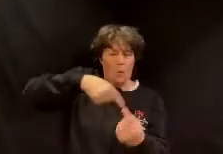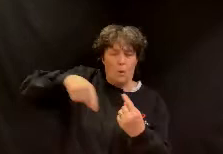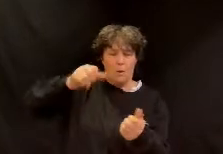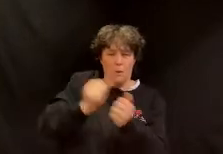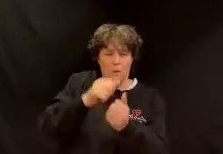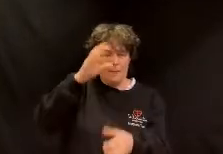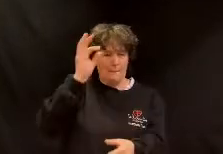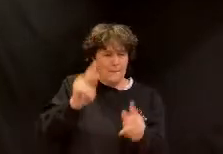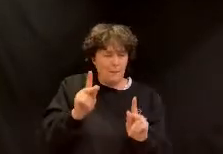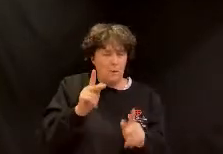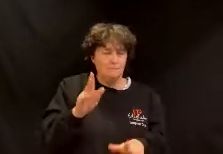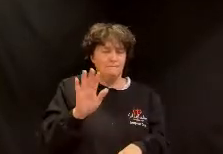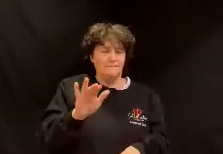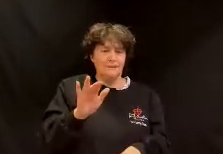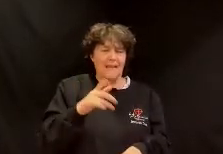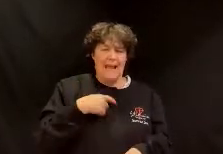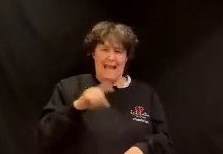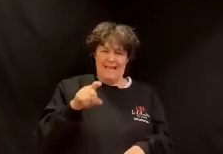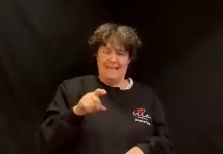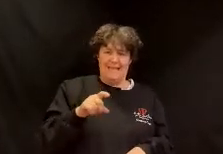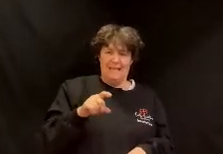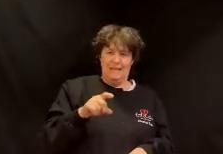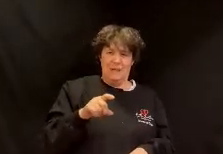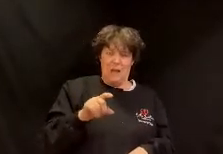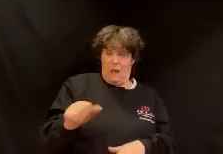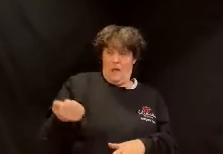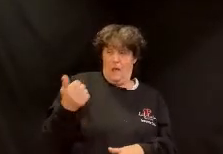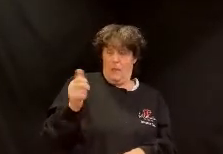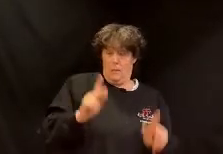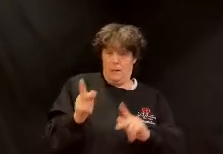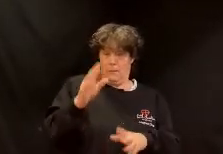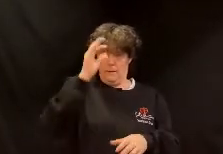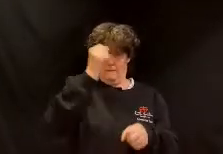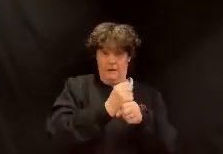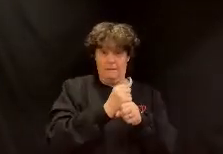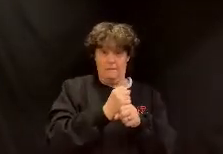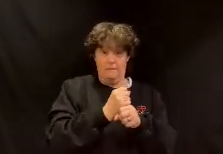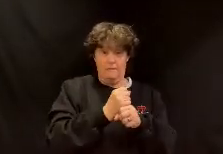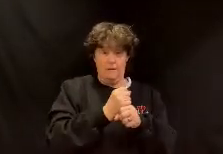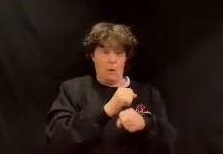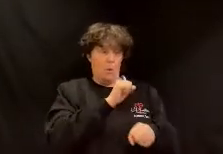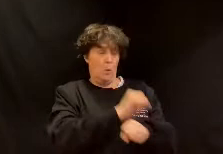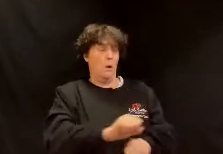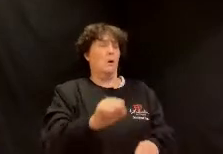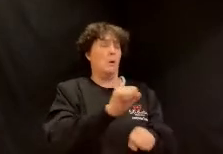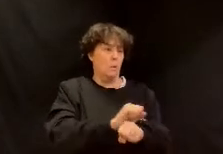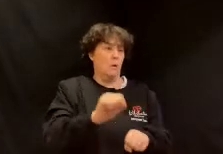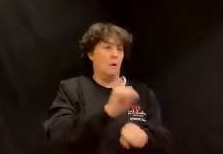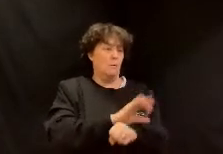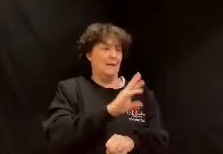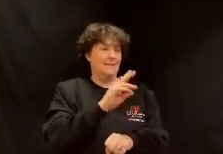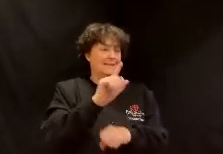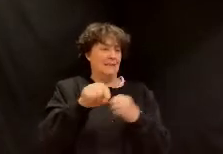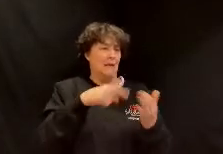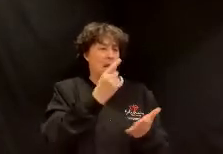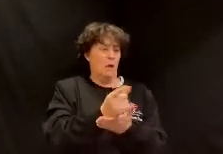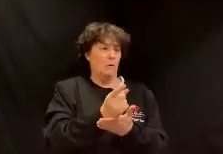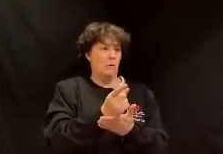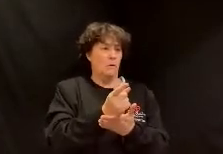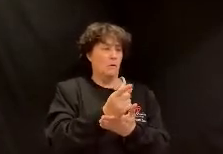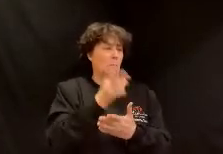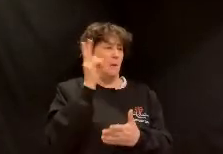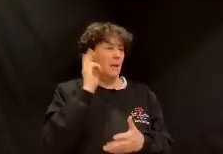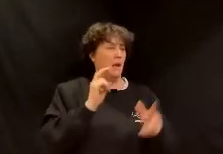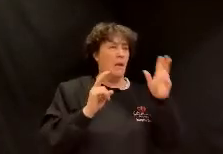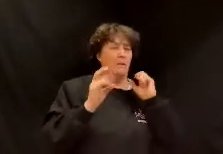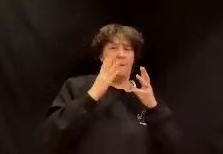faith. You got to be around people of faith. If you're working 60 hours a week and all the thing you're hearing is everybody's cussing